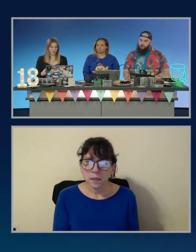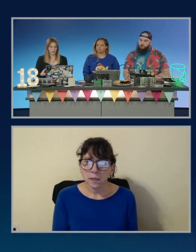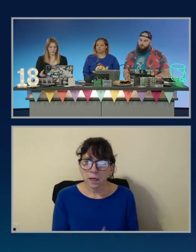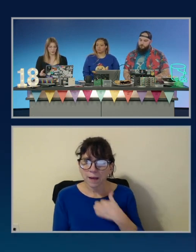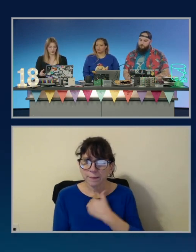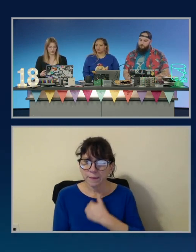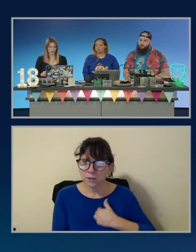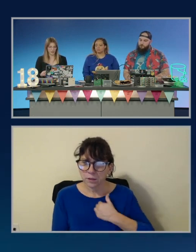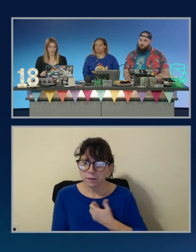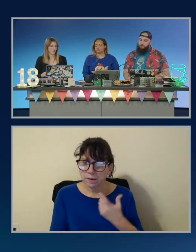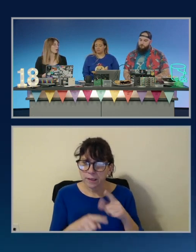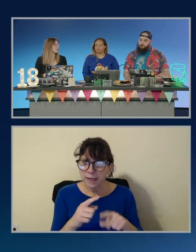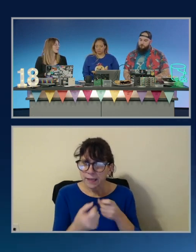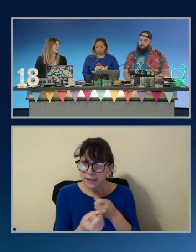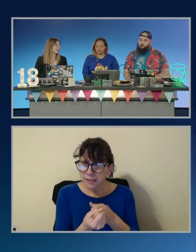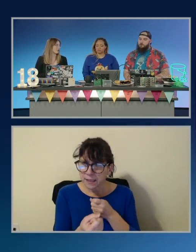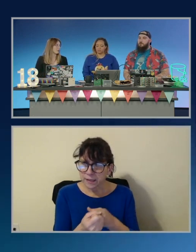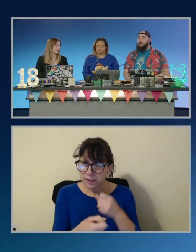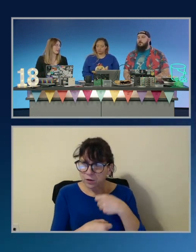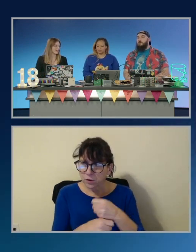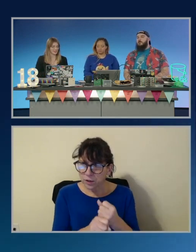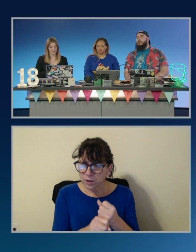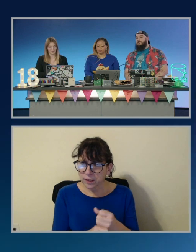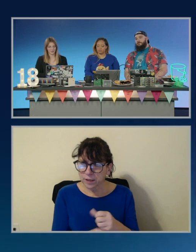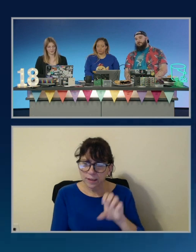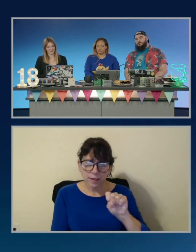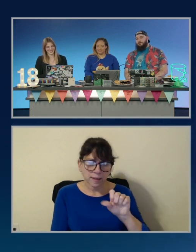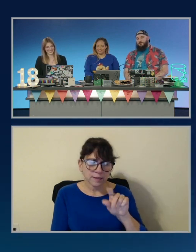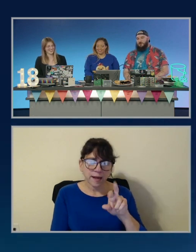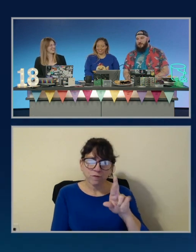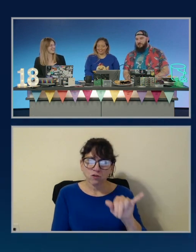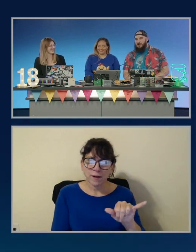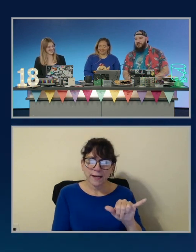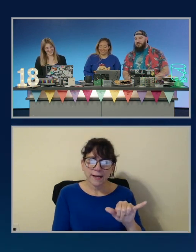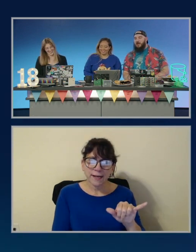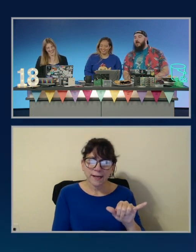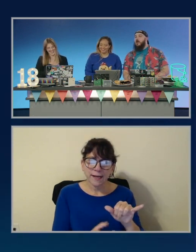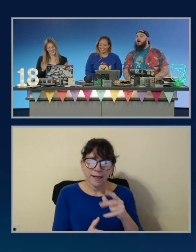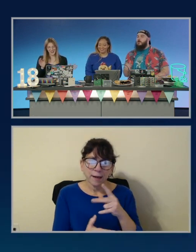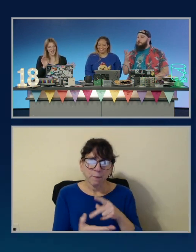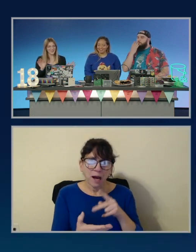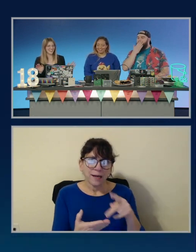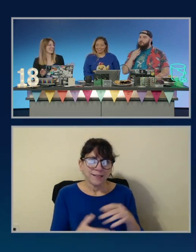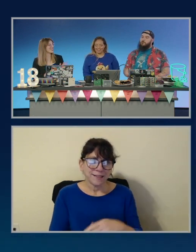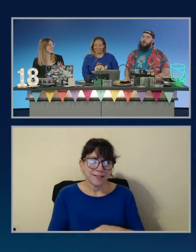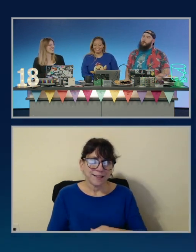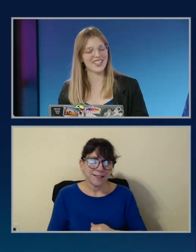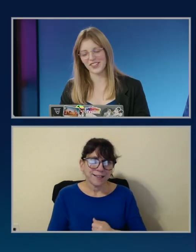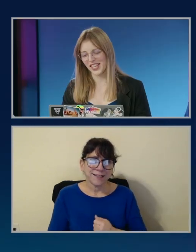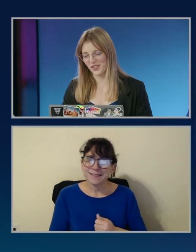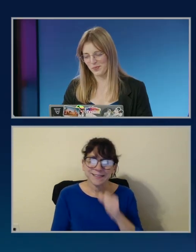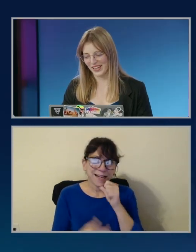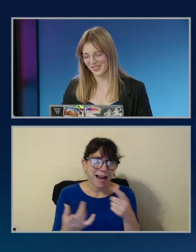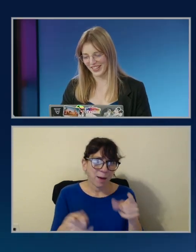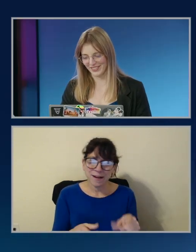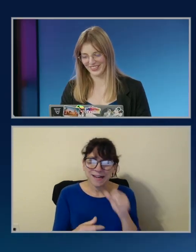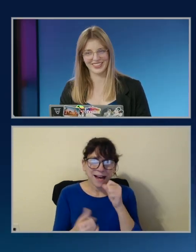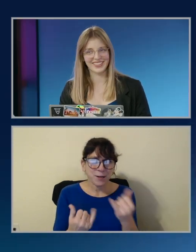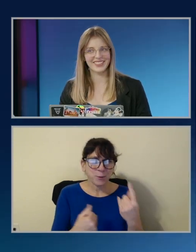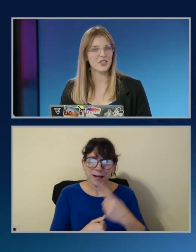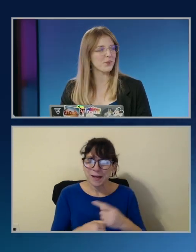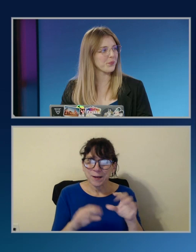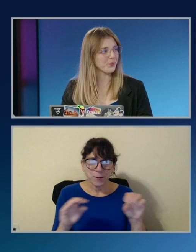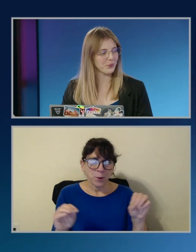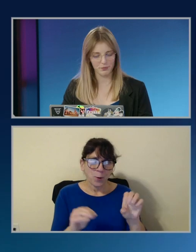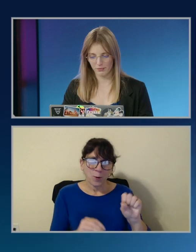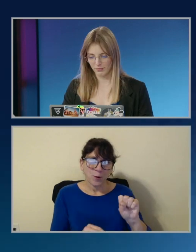but I cannot support the creation of savory pies. So it is Just not happening, not today, no savory pies for anyone.